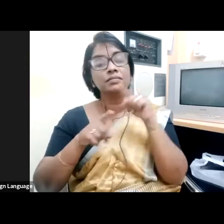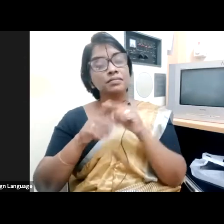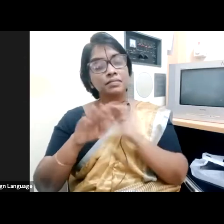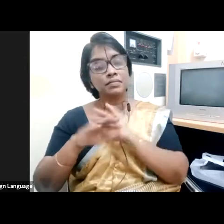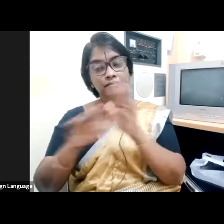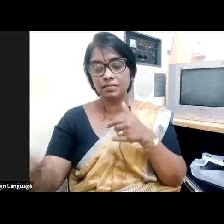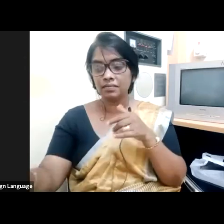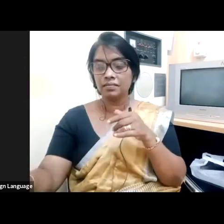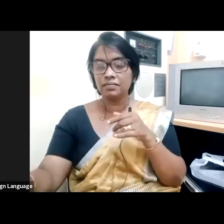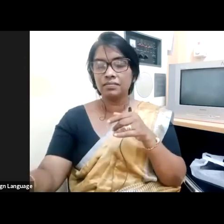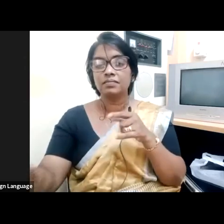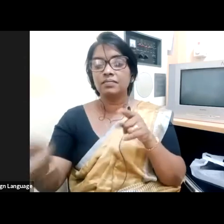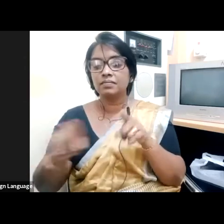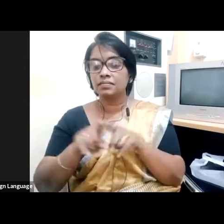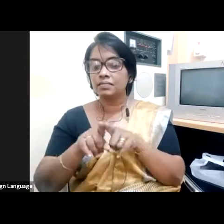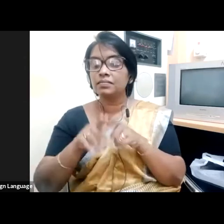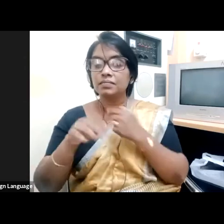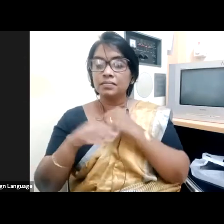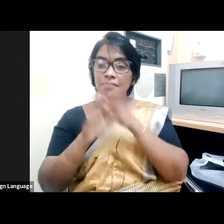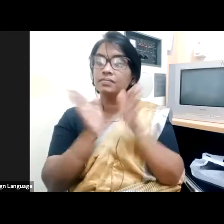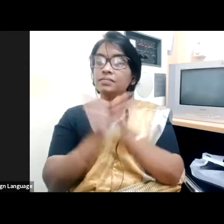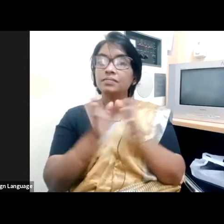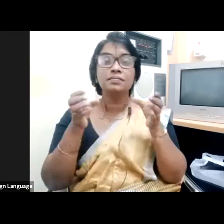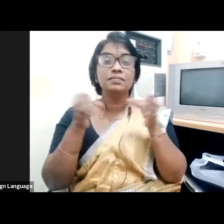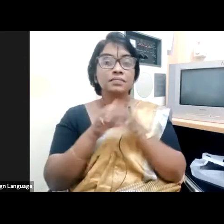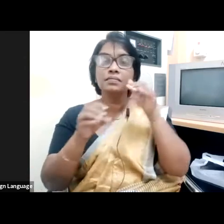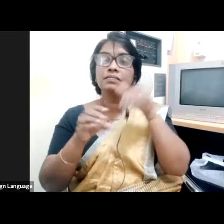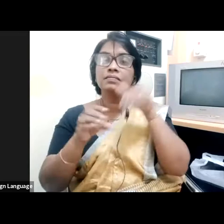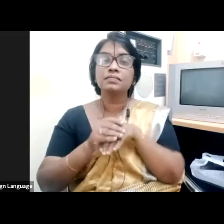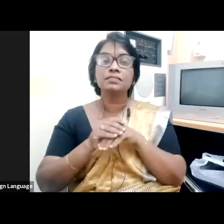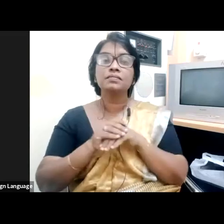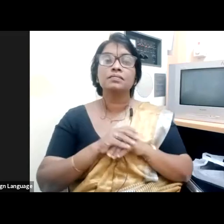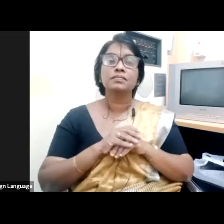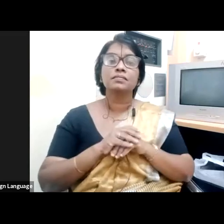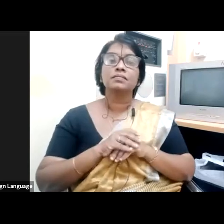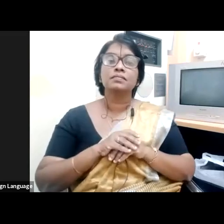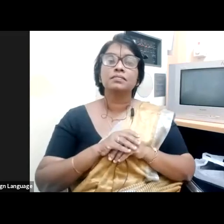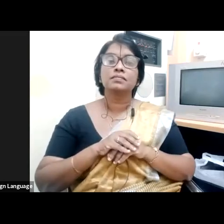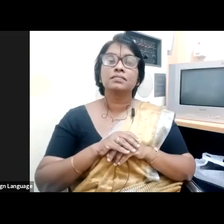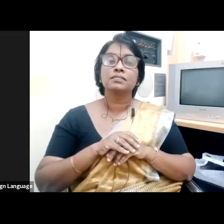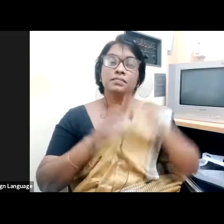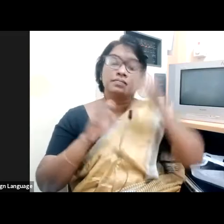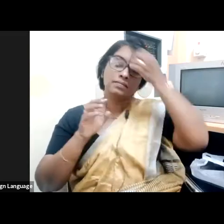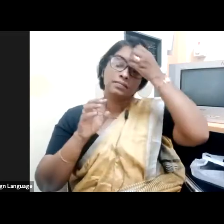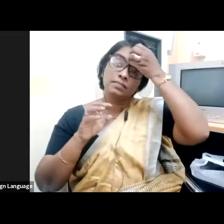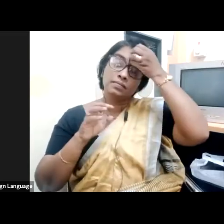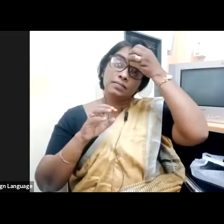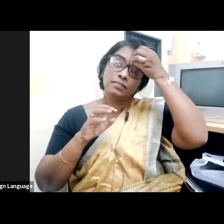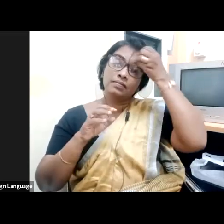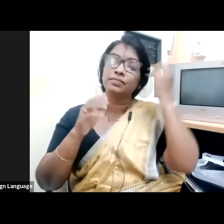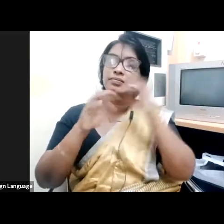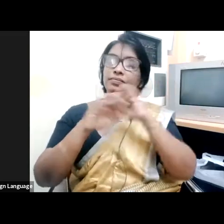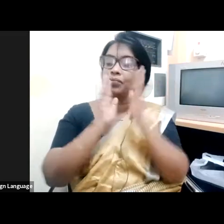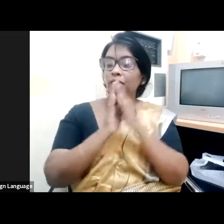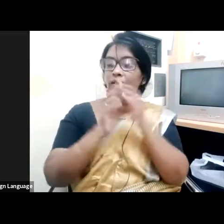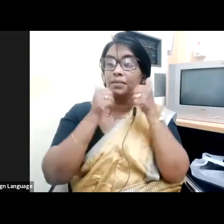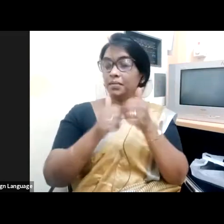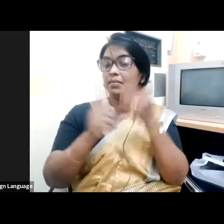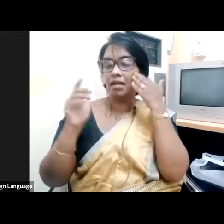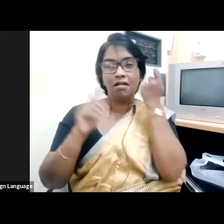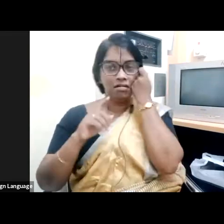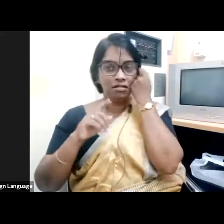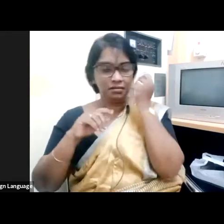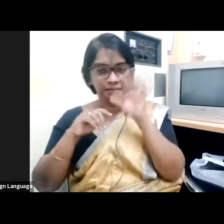an internal brand called Global Goodness, literally about motivating our staff to take